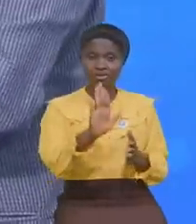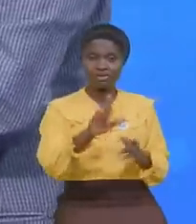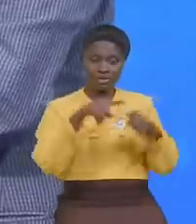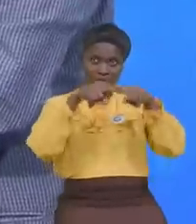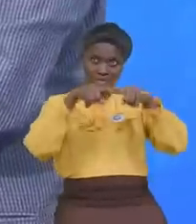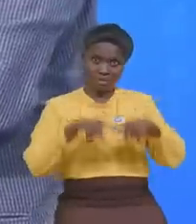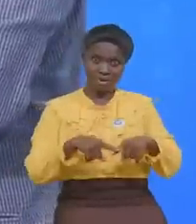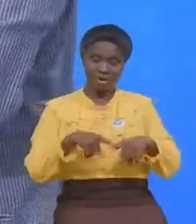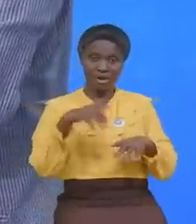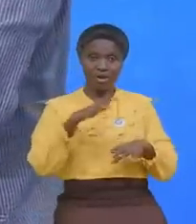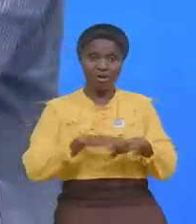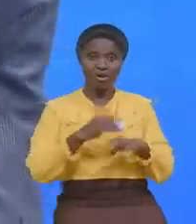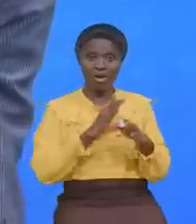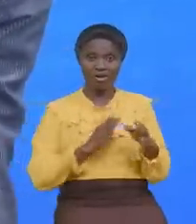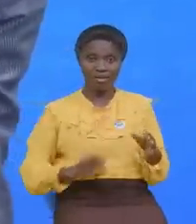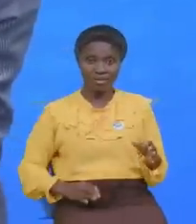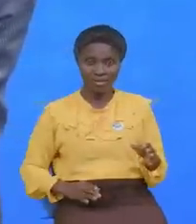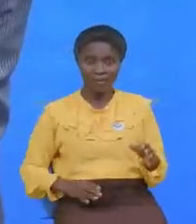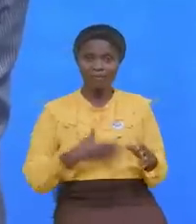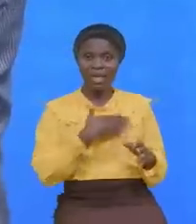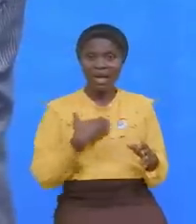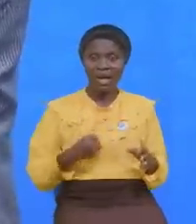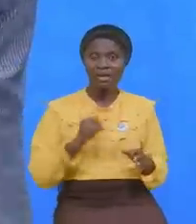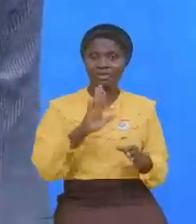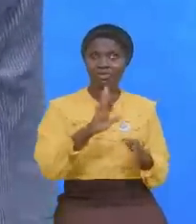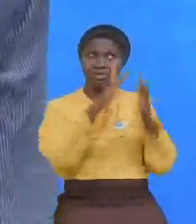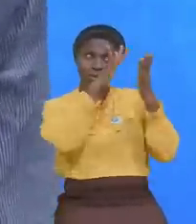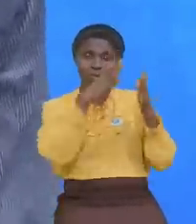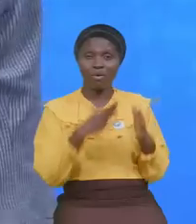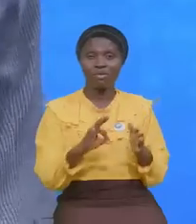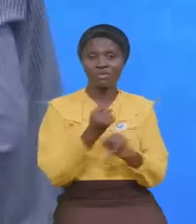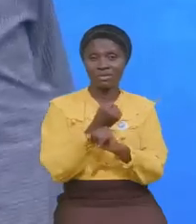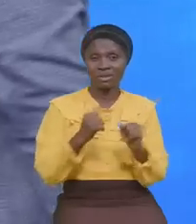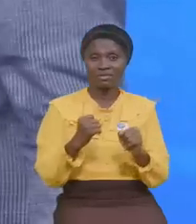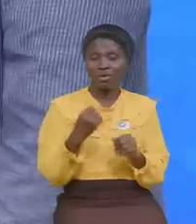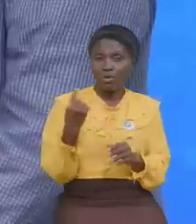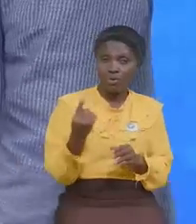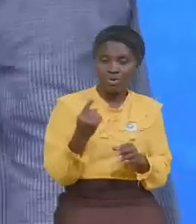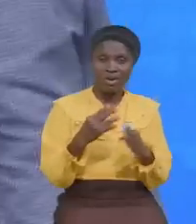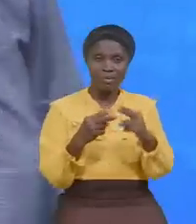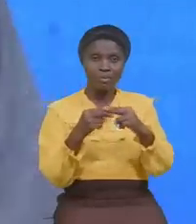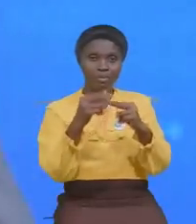on Christ. And your hope of salvation only built on Christ.